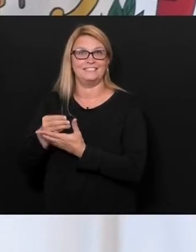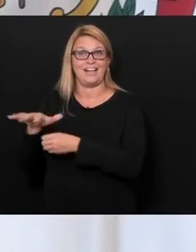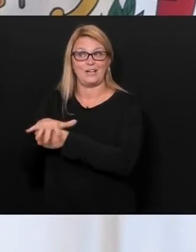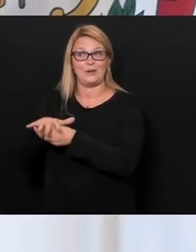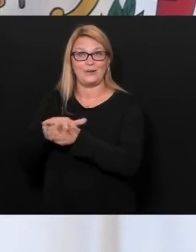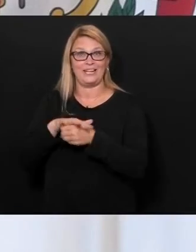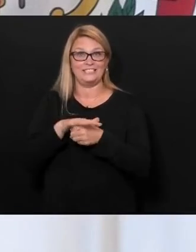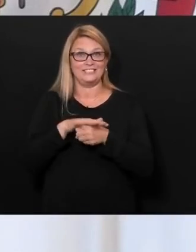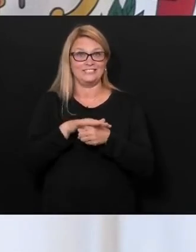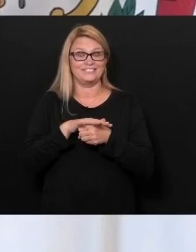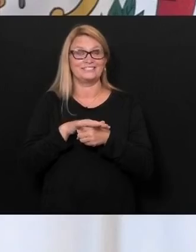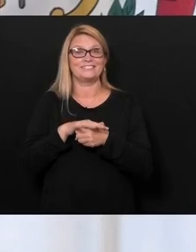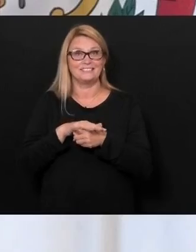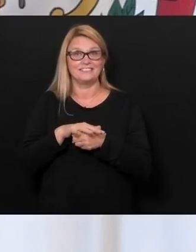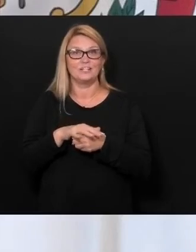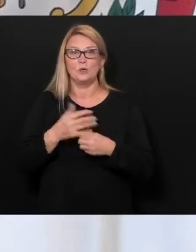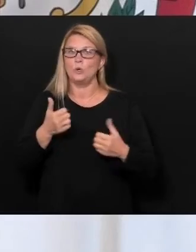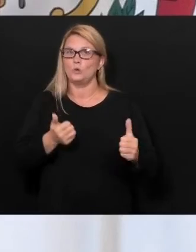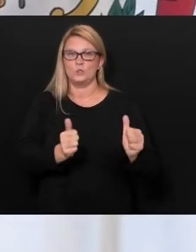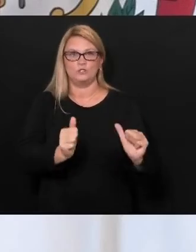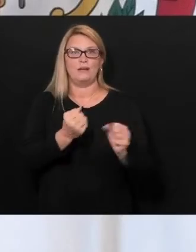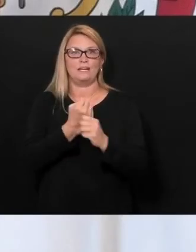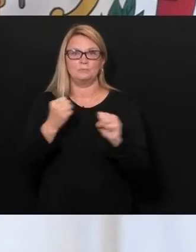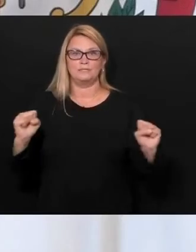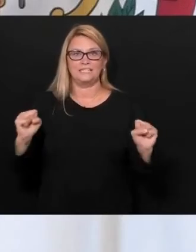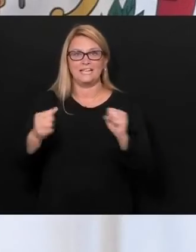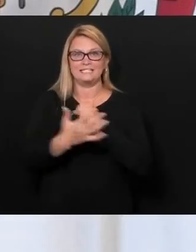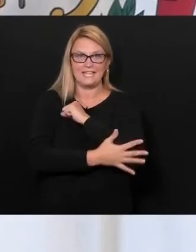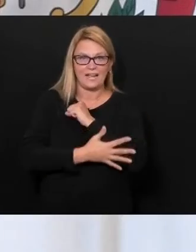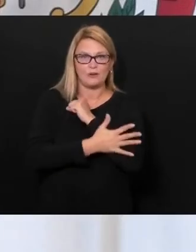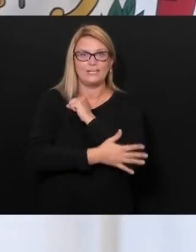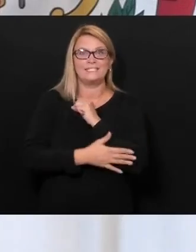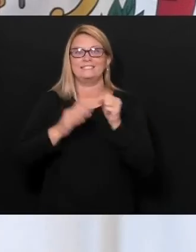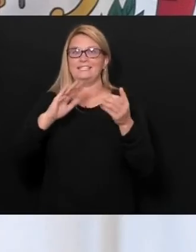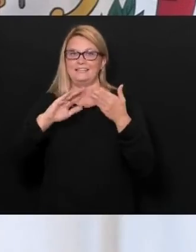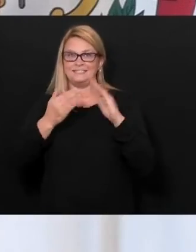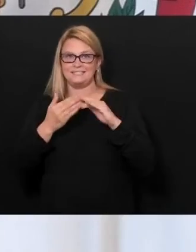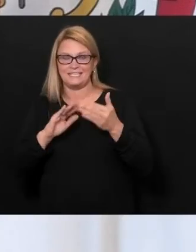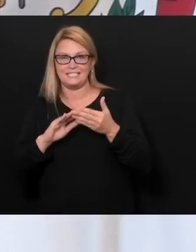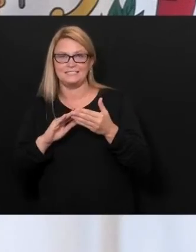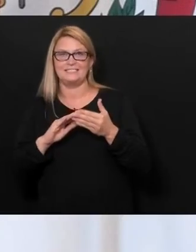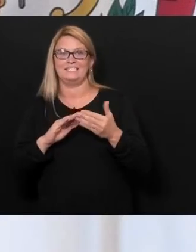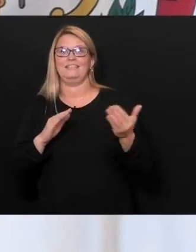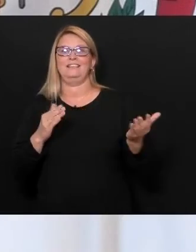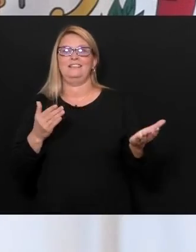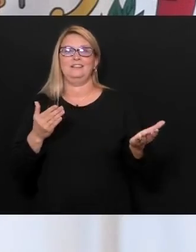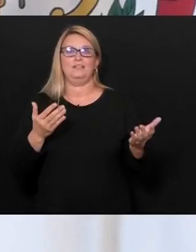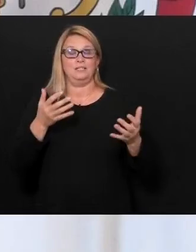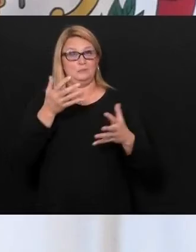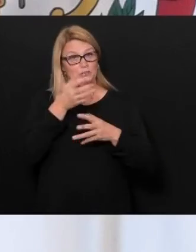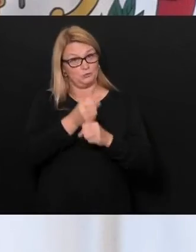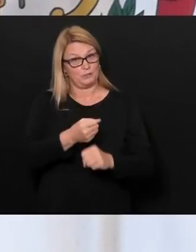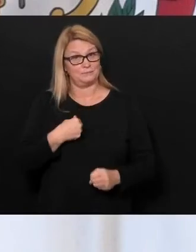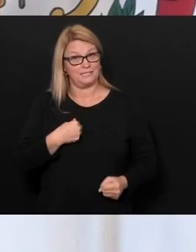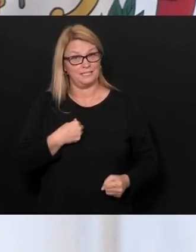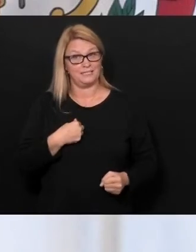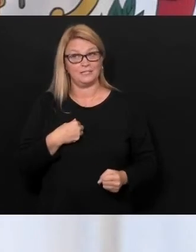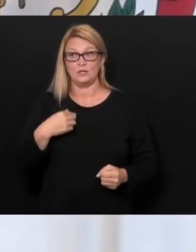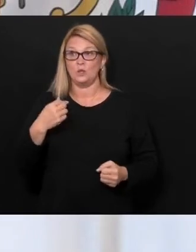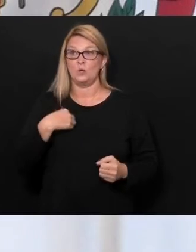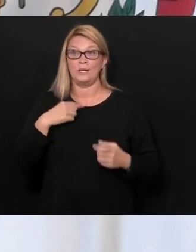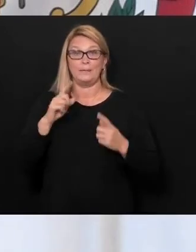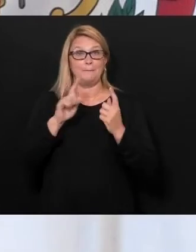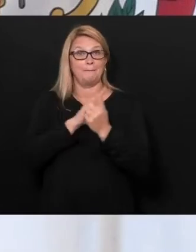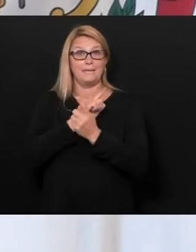are moving out there and everything. We're trying to protect our counties and our cities as the way we're doing it, but trust me, we're meeting every